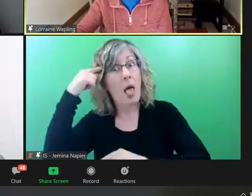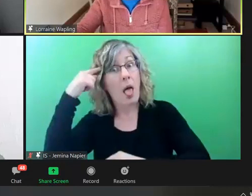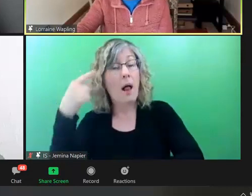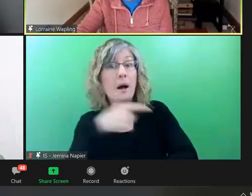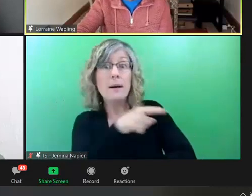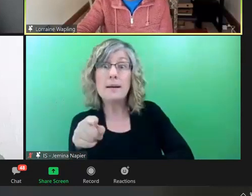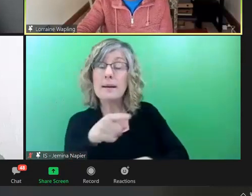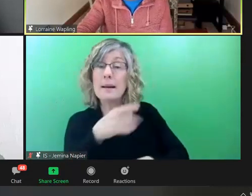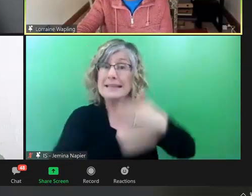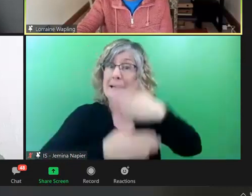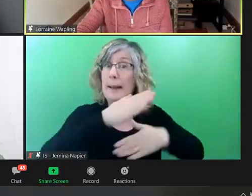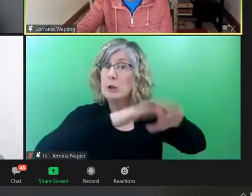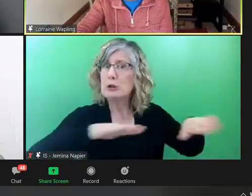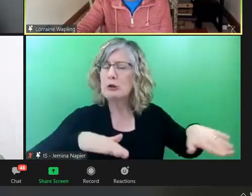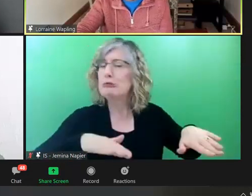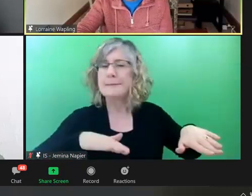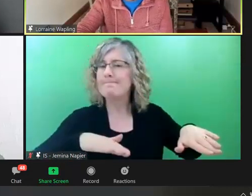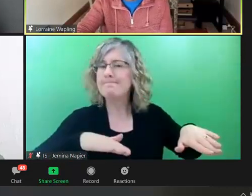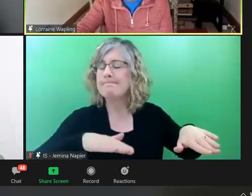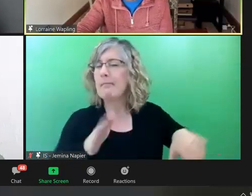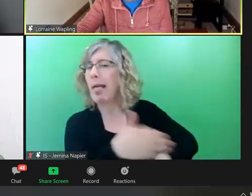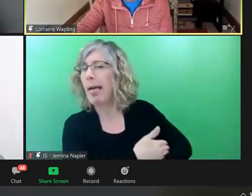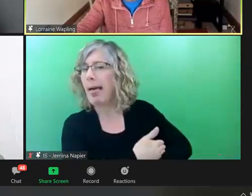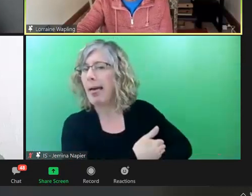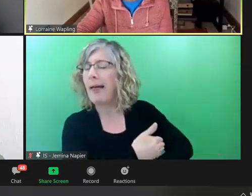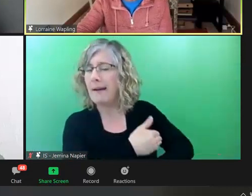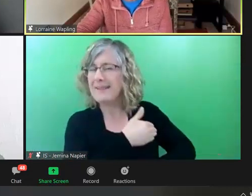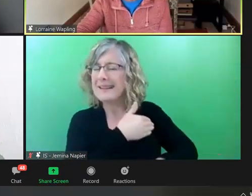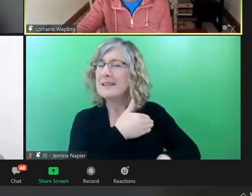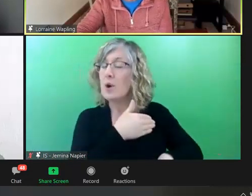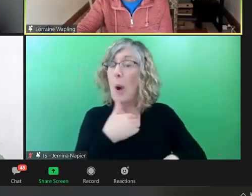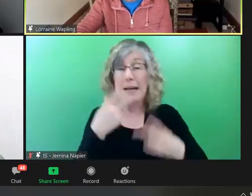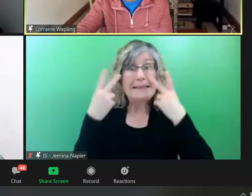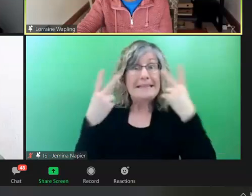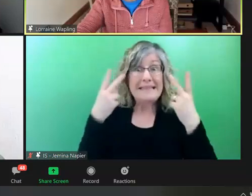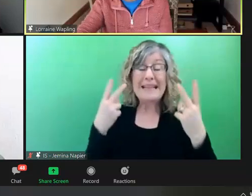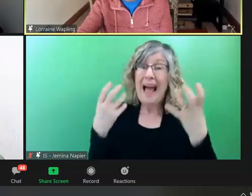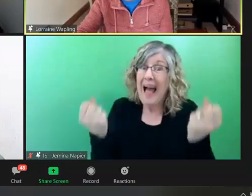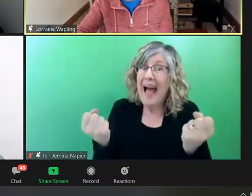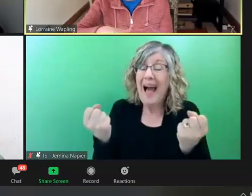There definitely, I think there are some really exciting programs that are happening where